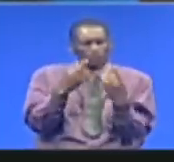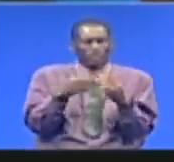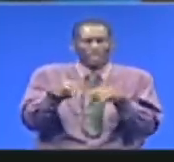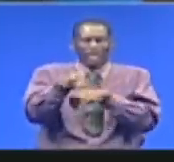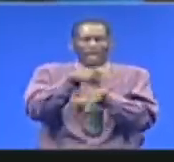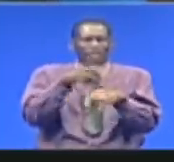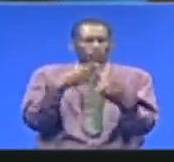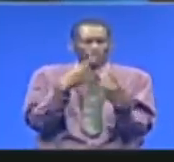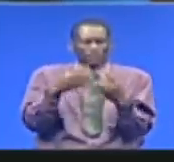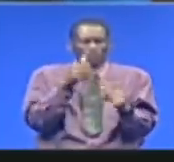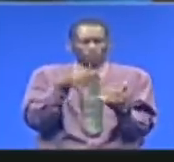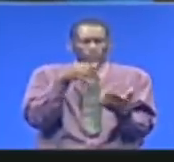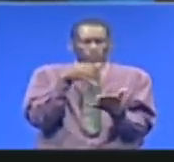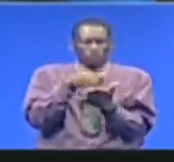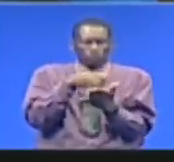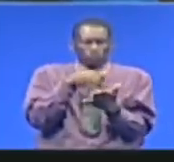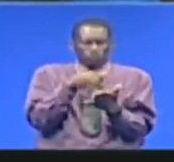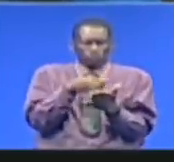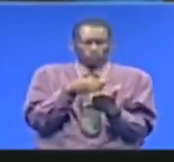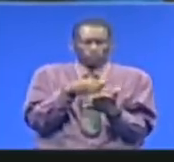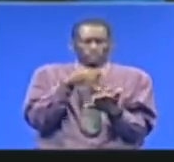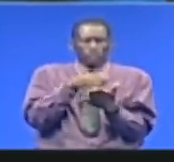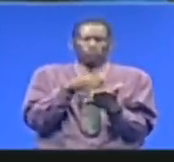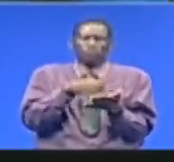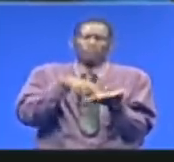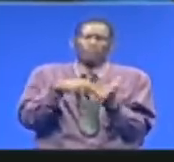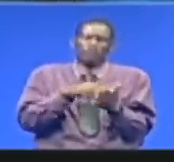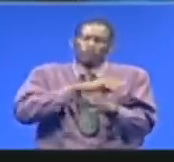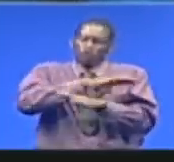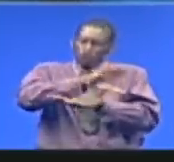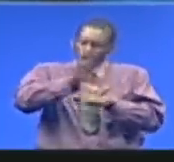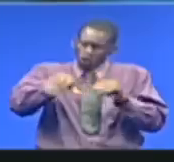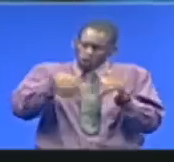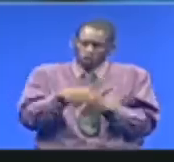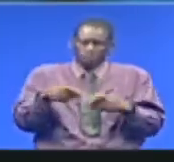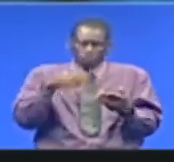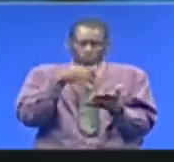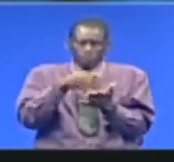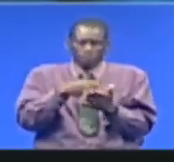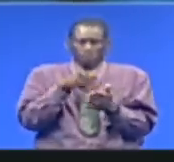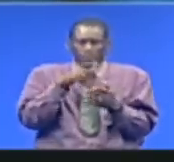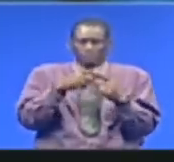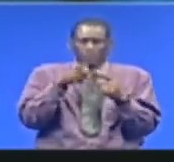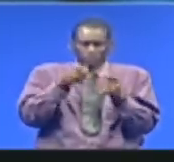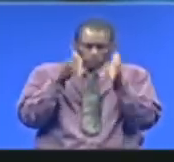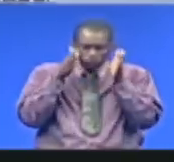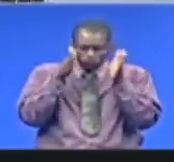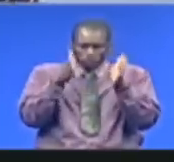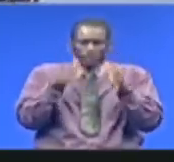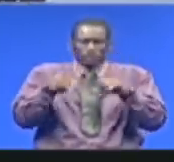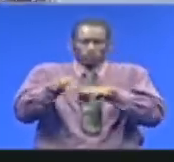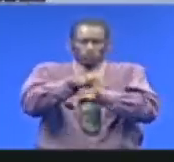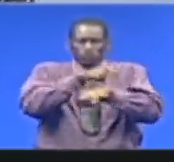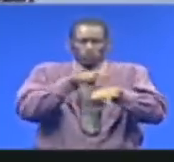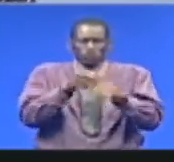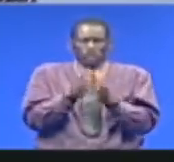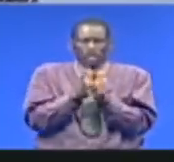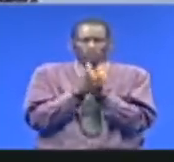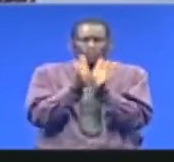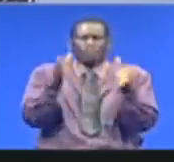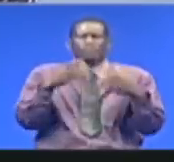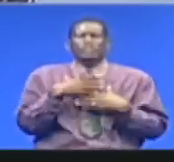is inclusive. Yeah. Inclusive means bringing everyone on board. But that focuses on national and public